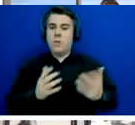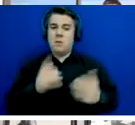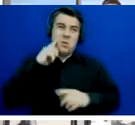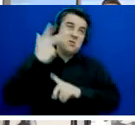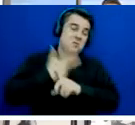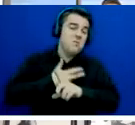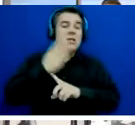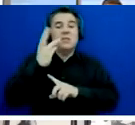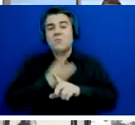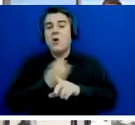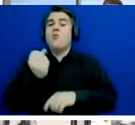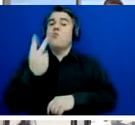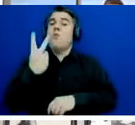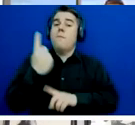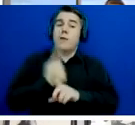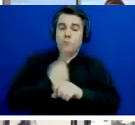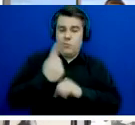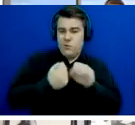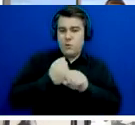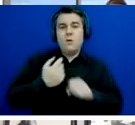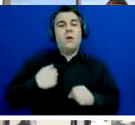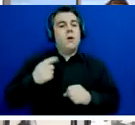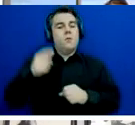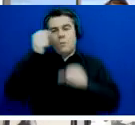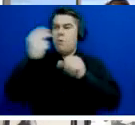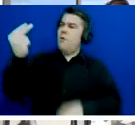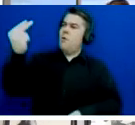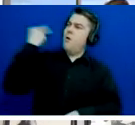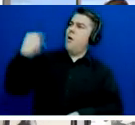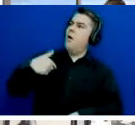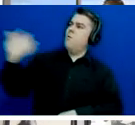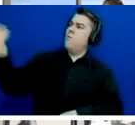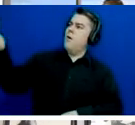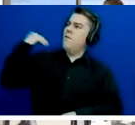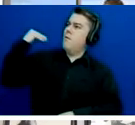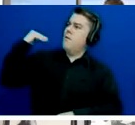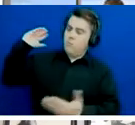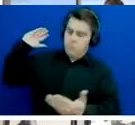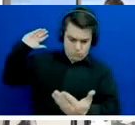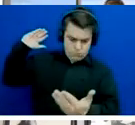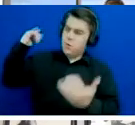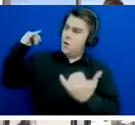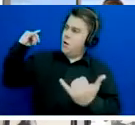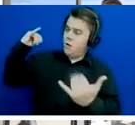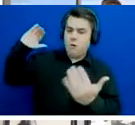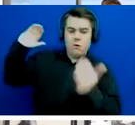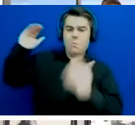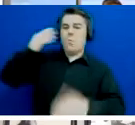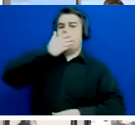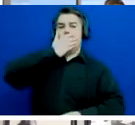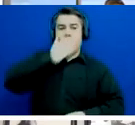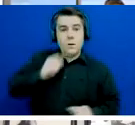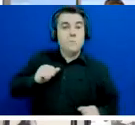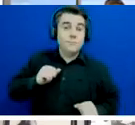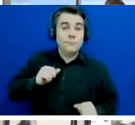months, 12 months, you'll be able to look back and go, wow, look at where I was and look where I am now. And speaking of that, I